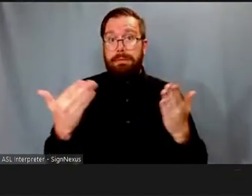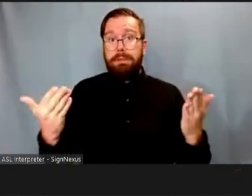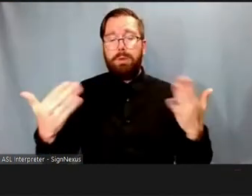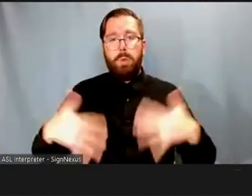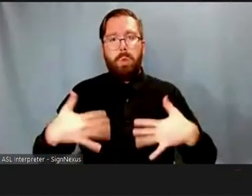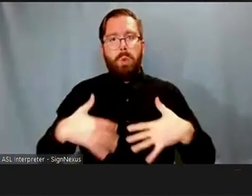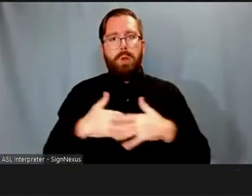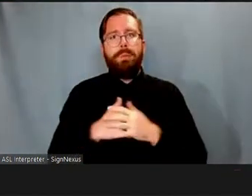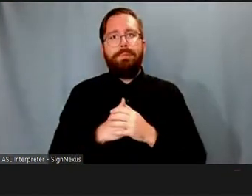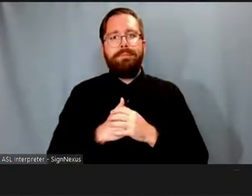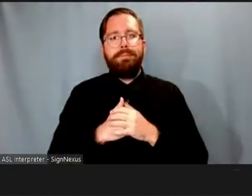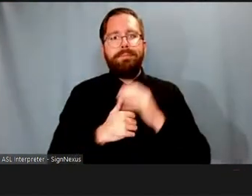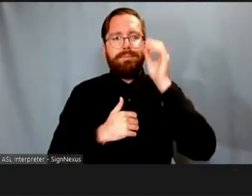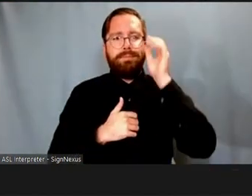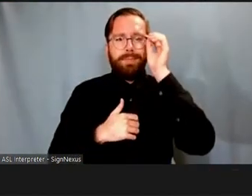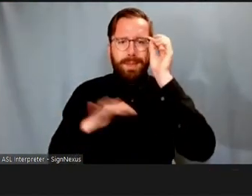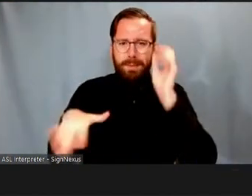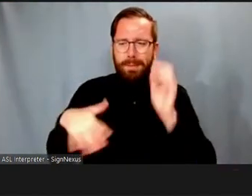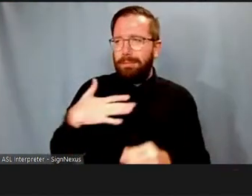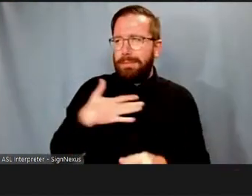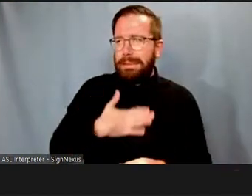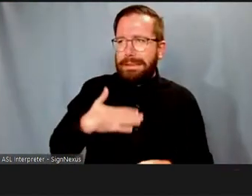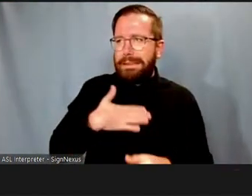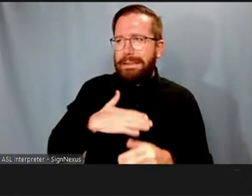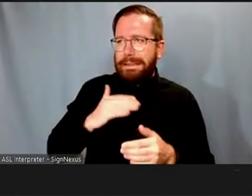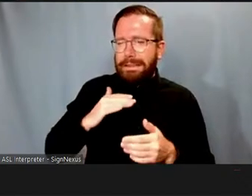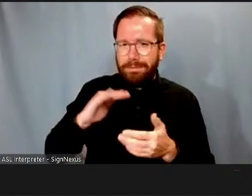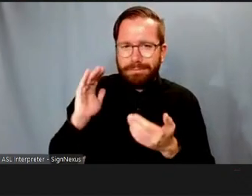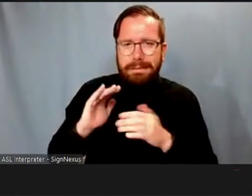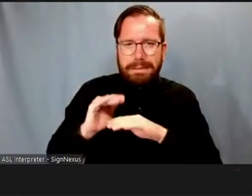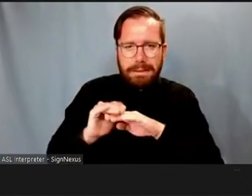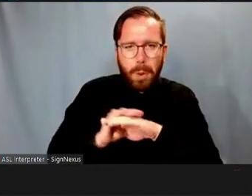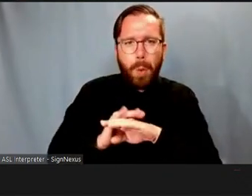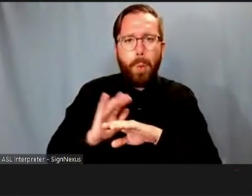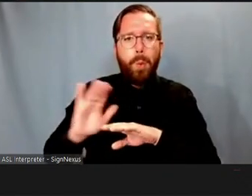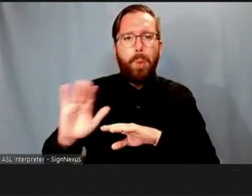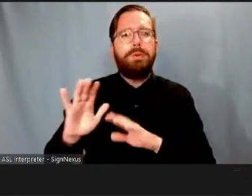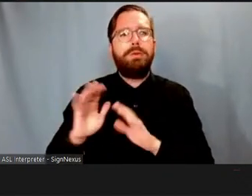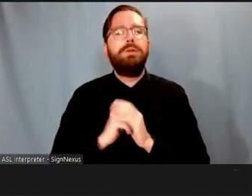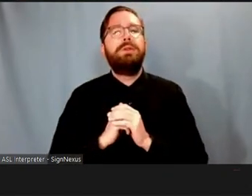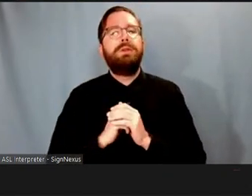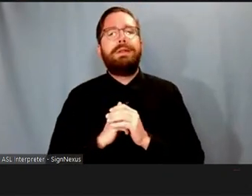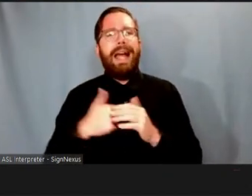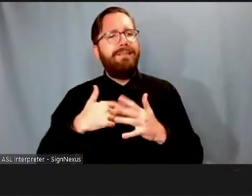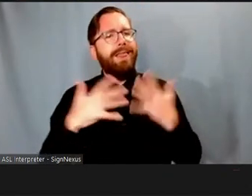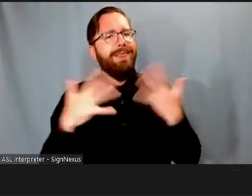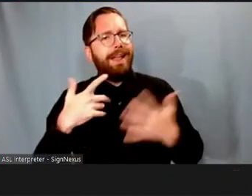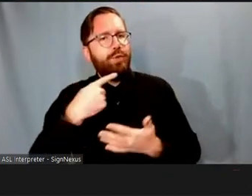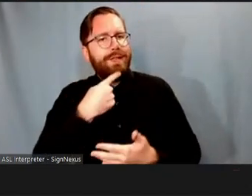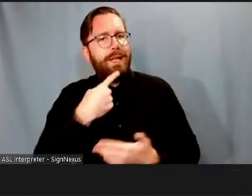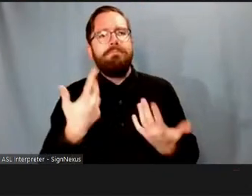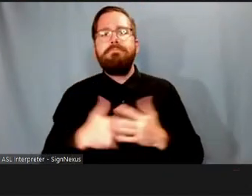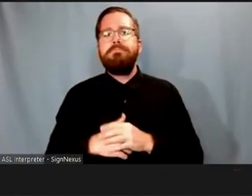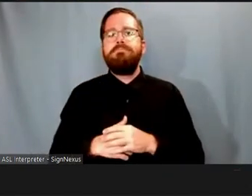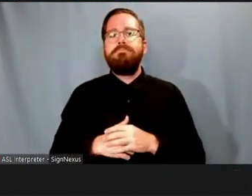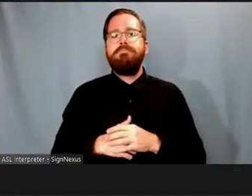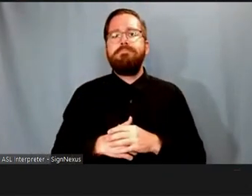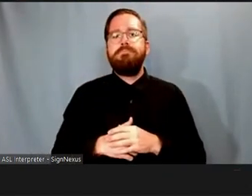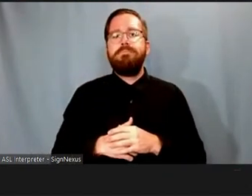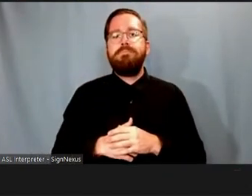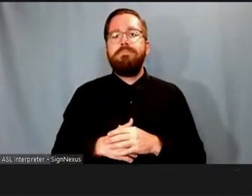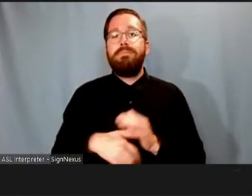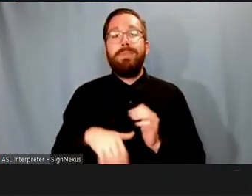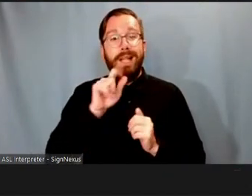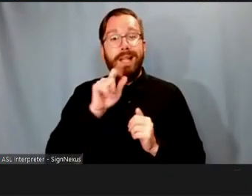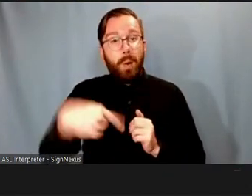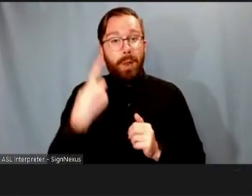question please speak a little too i have a lot to say have the review and feedback with a strategic mindset as in not during a one week window